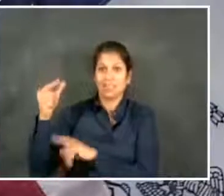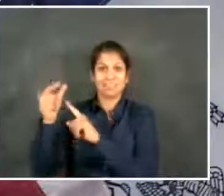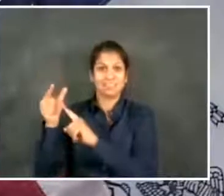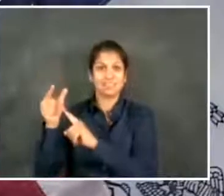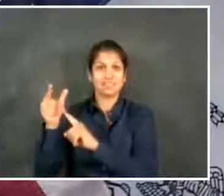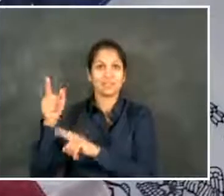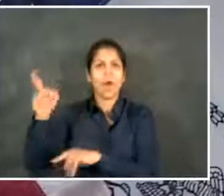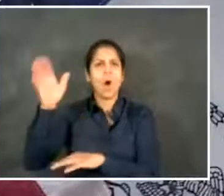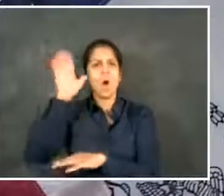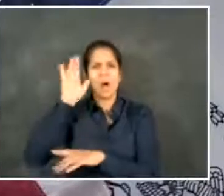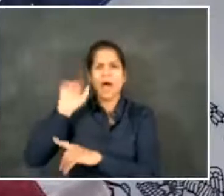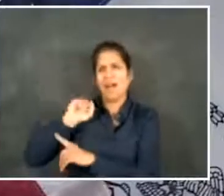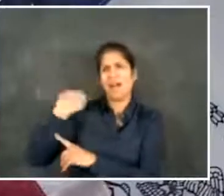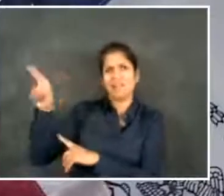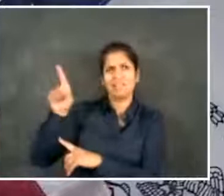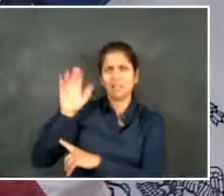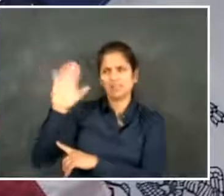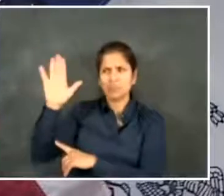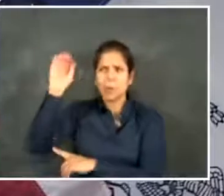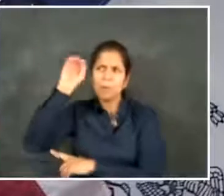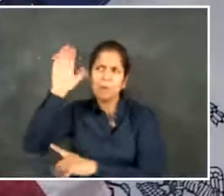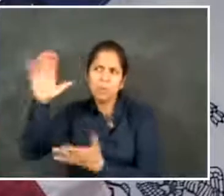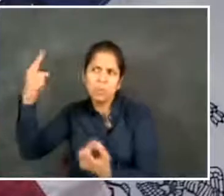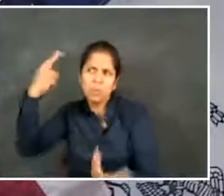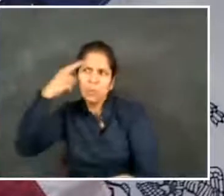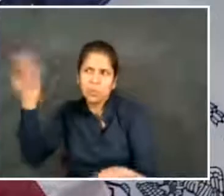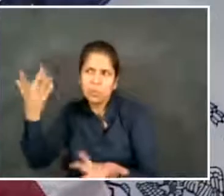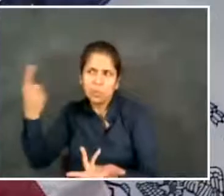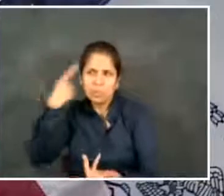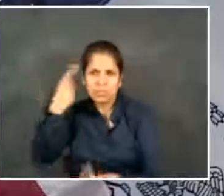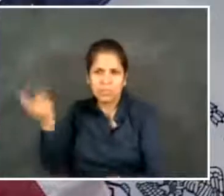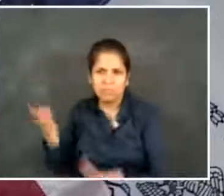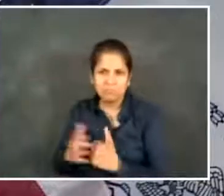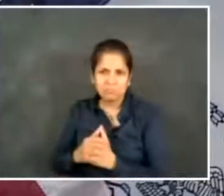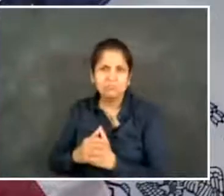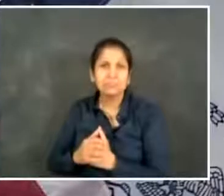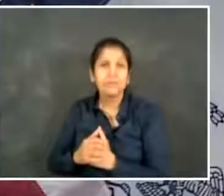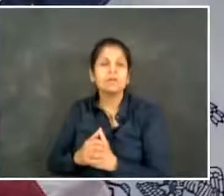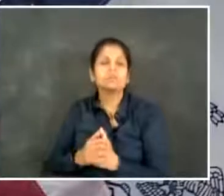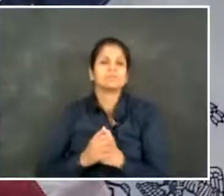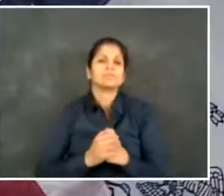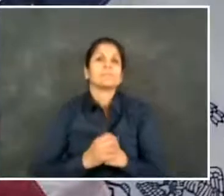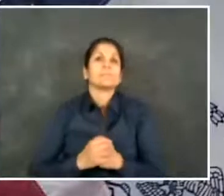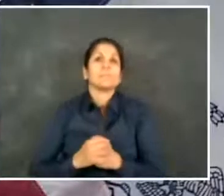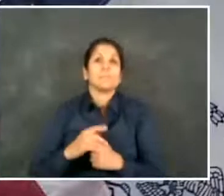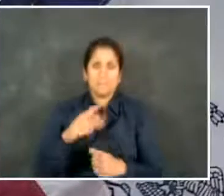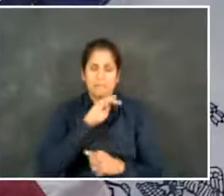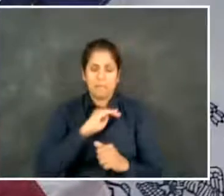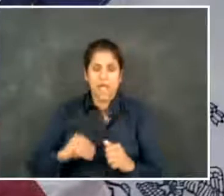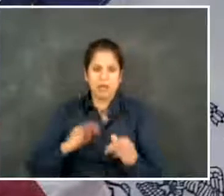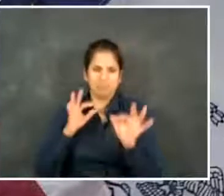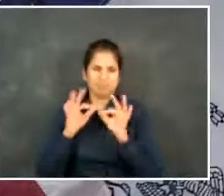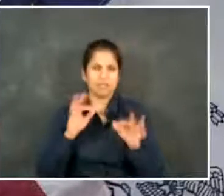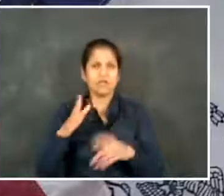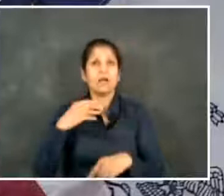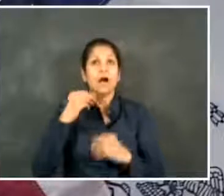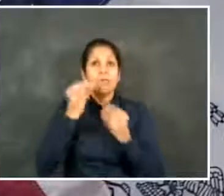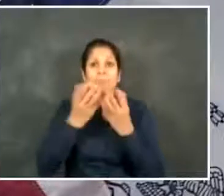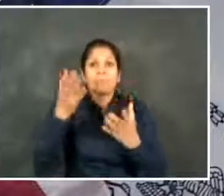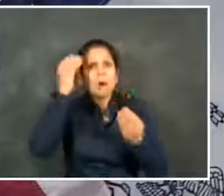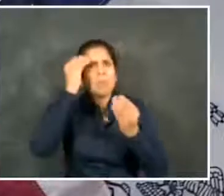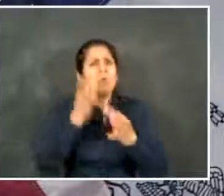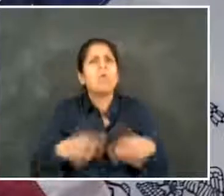it is profoundly different from the medical masks, the N95s, the other kind of more sophisticated masks that our